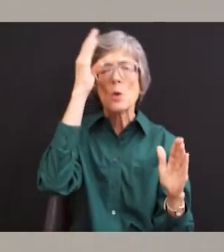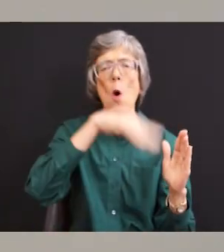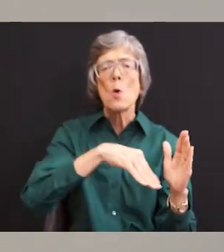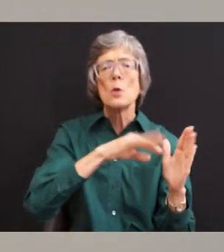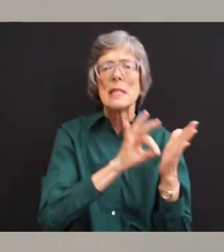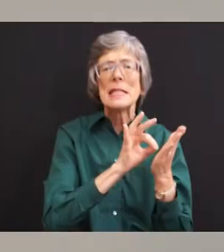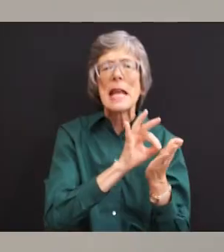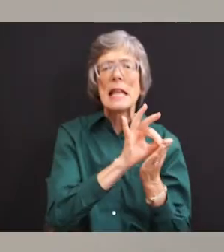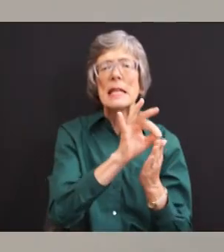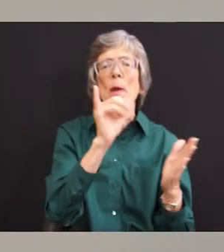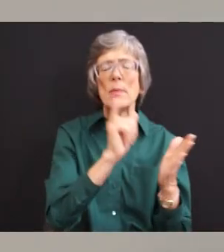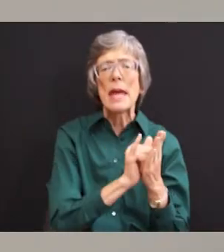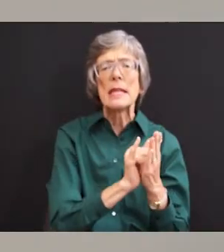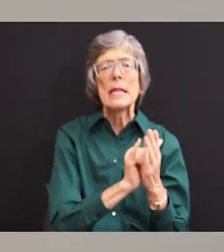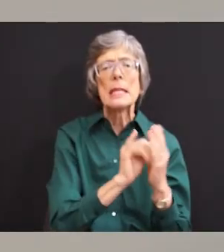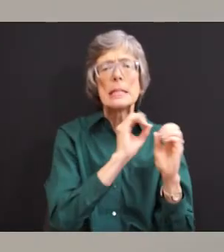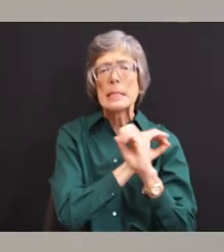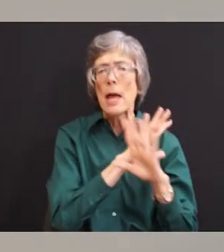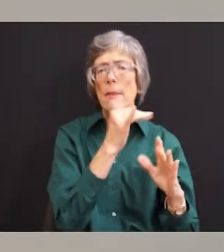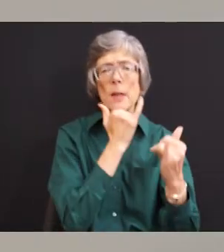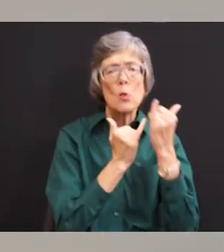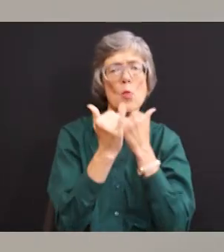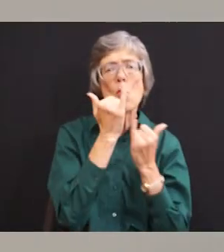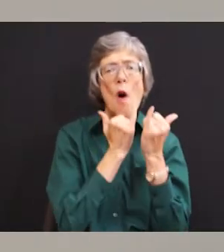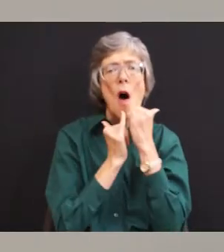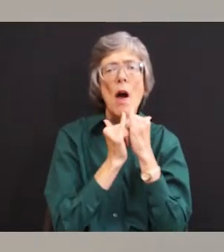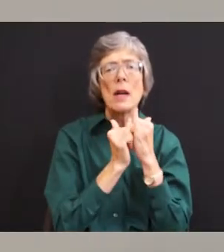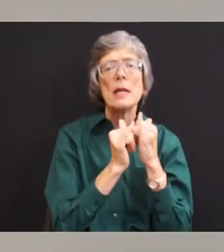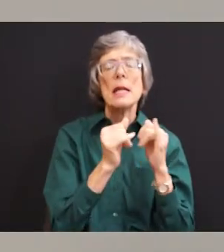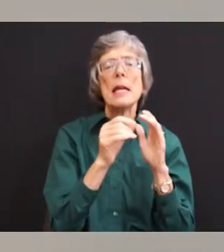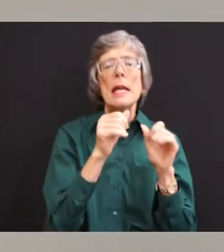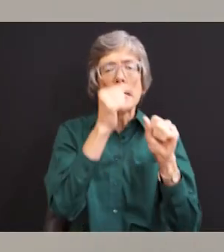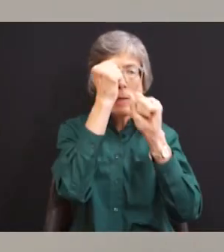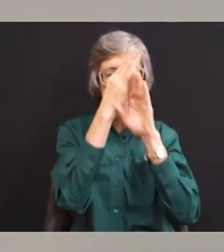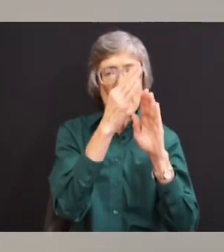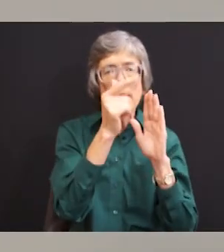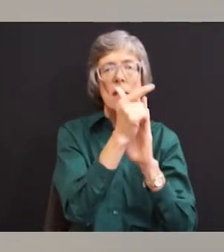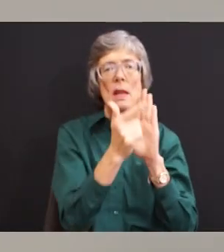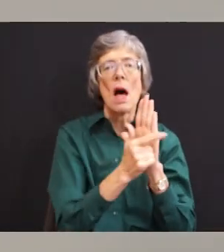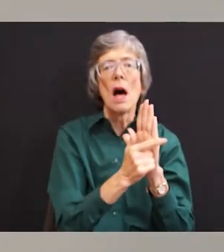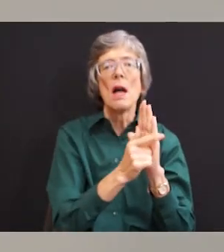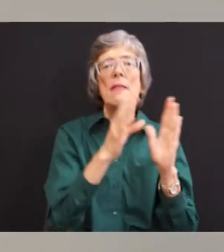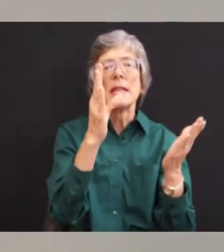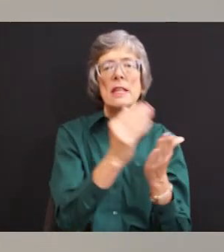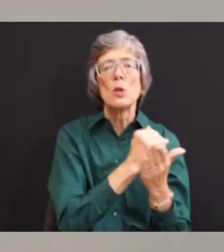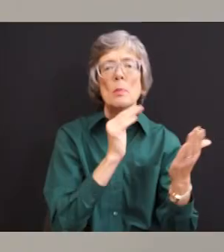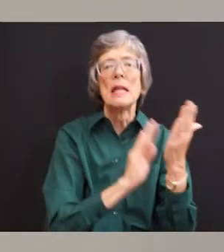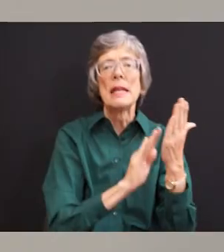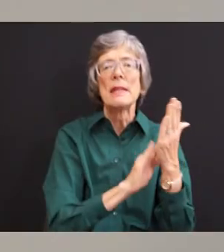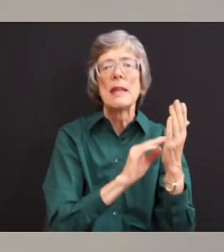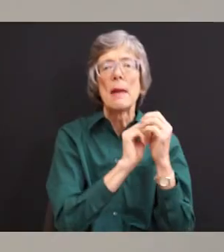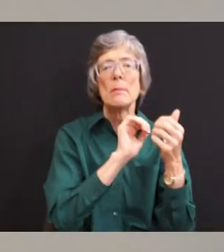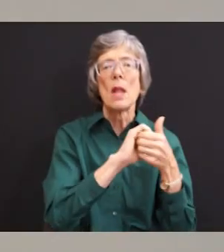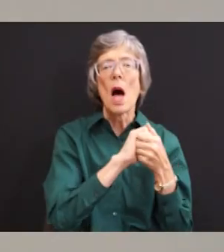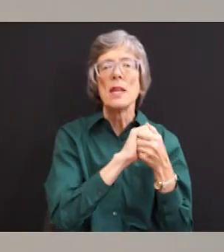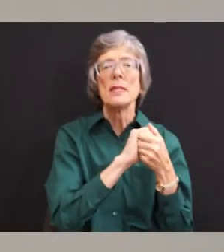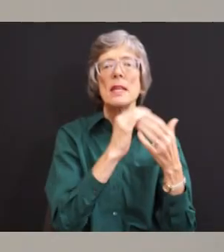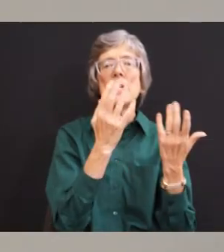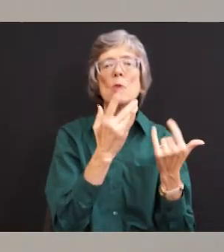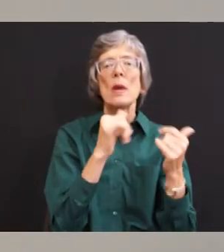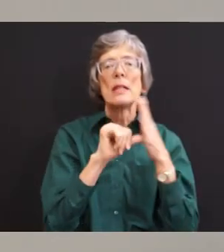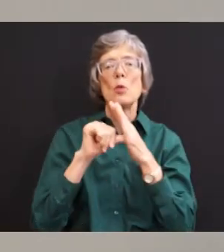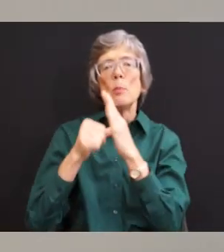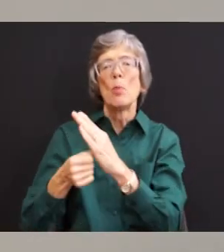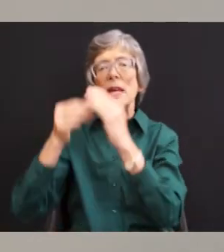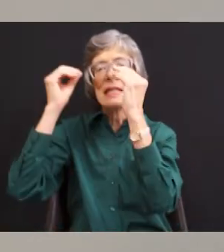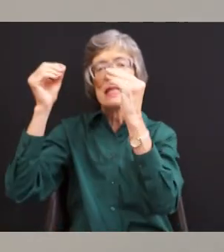that there's nothing against him, commanded in the law, that he's accumulated that accolade. And he kind of like is waiting to impress the teacher